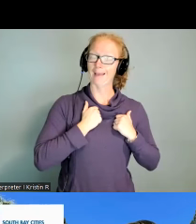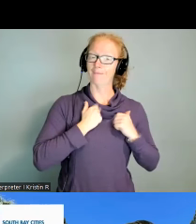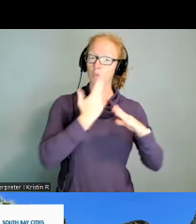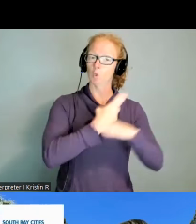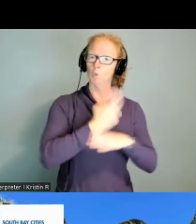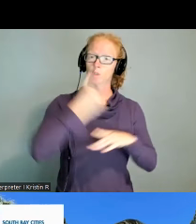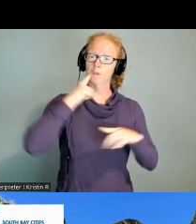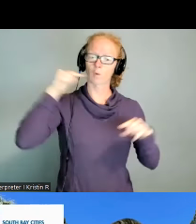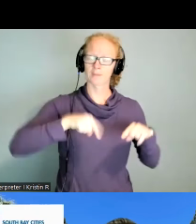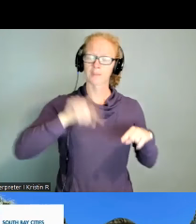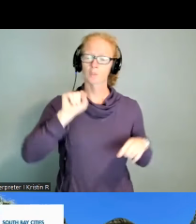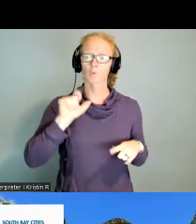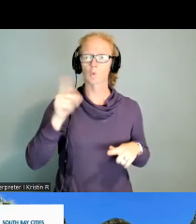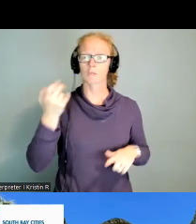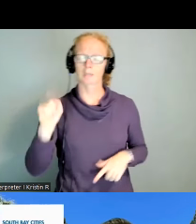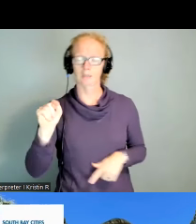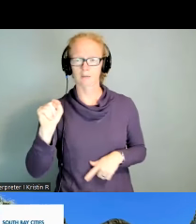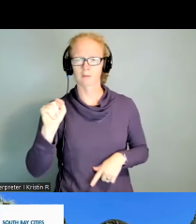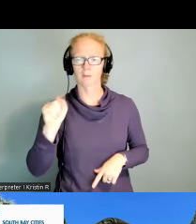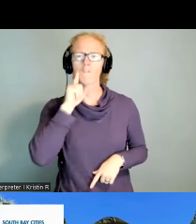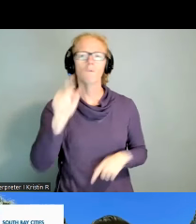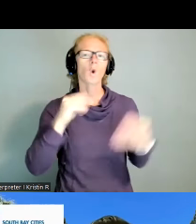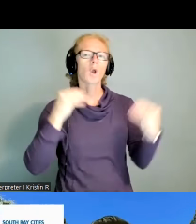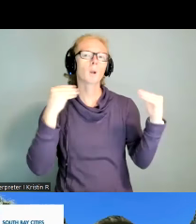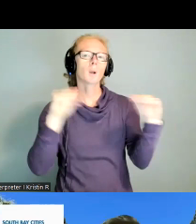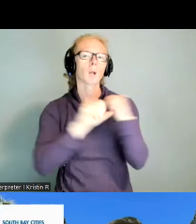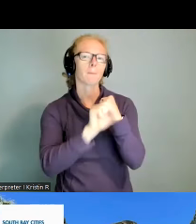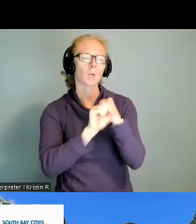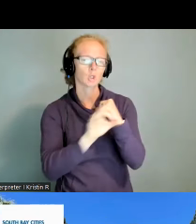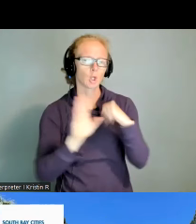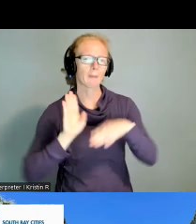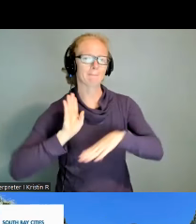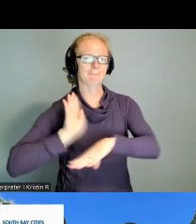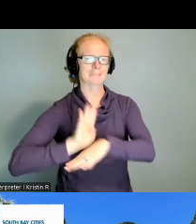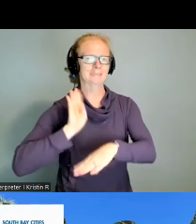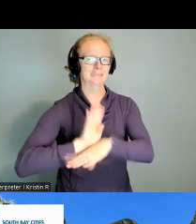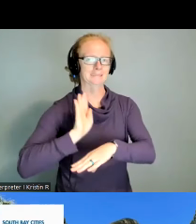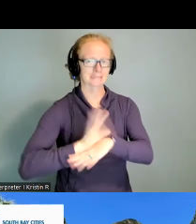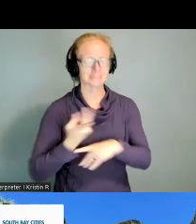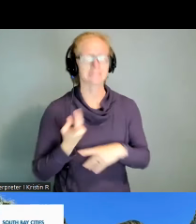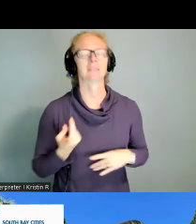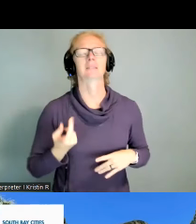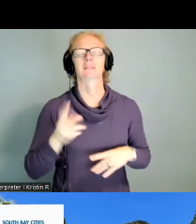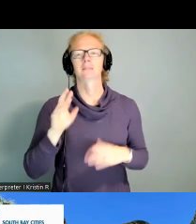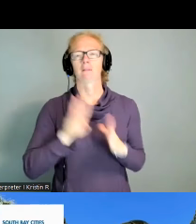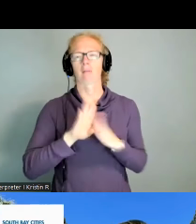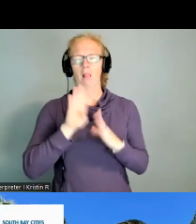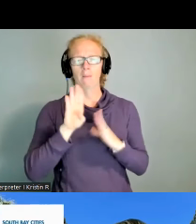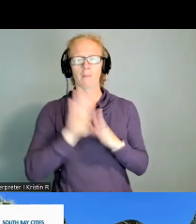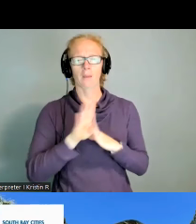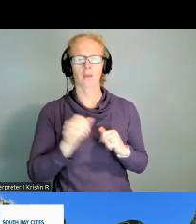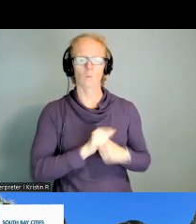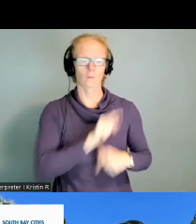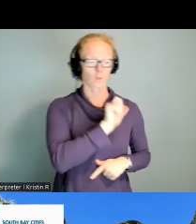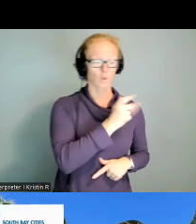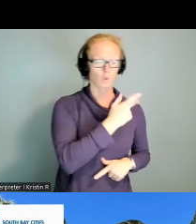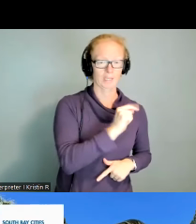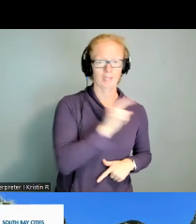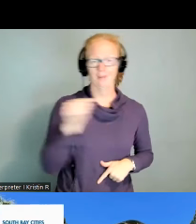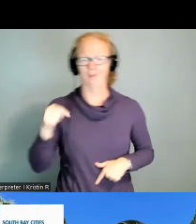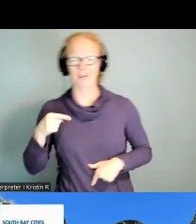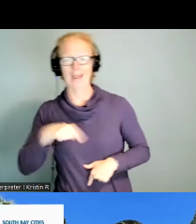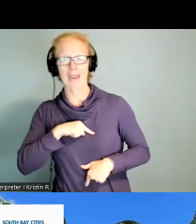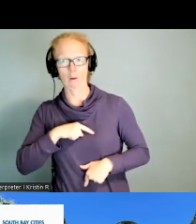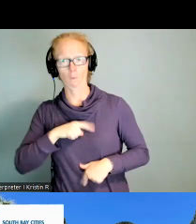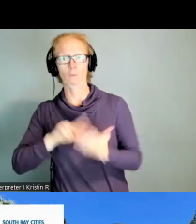it's going to relate to our commercial redevelopment into housing REAP project. There's some really great overlap with the toolkit and our project.